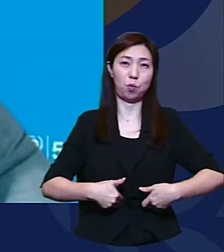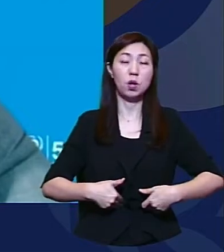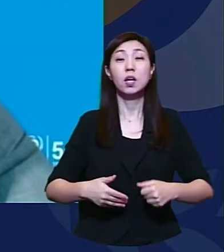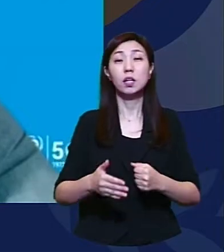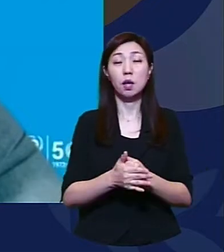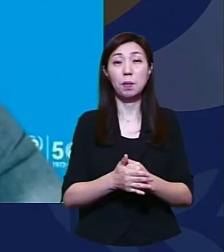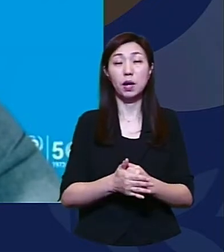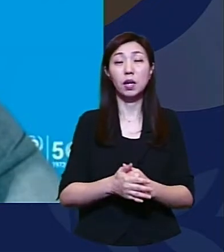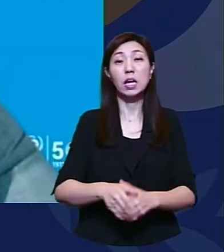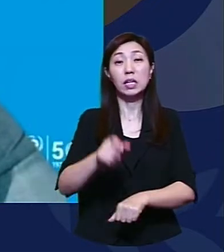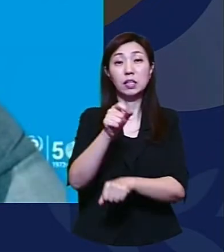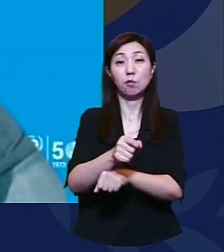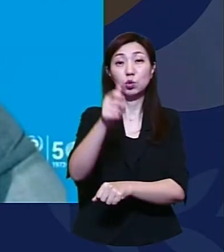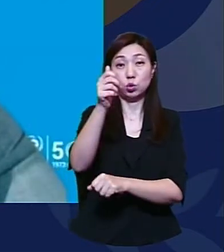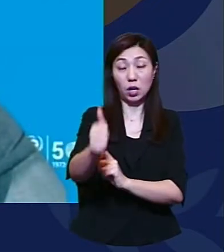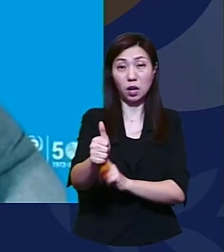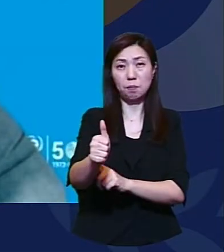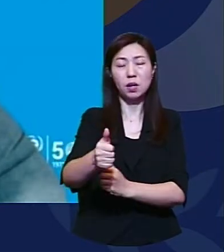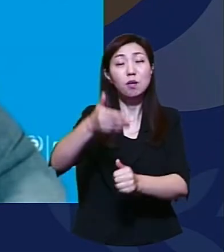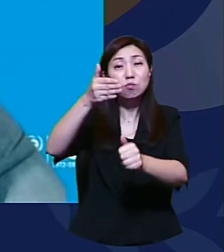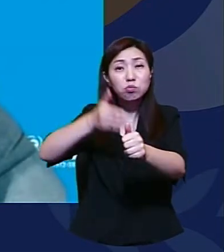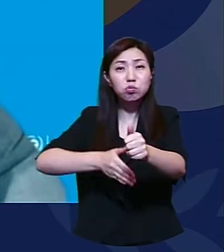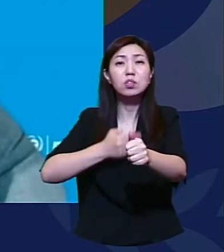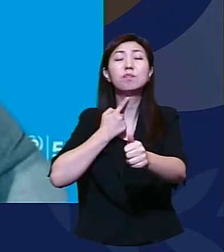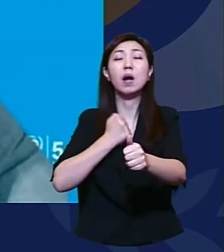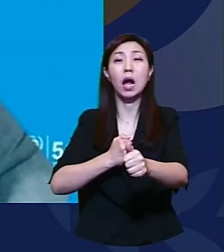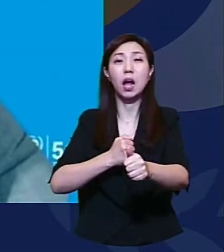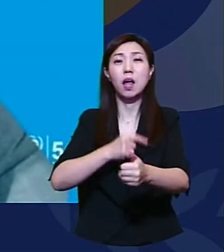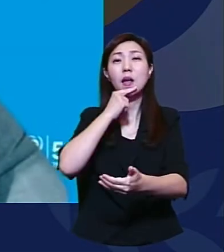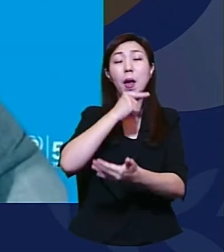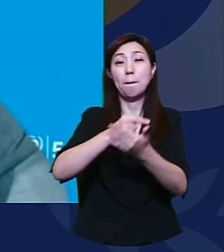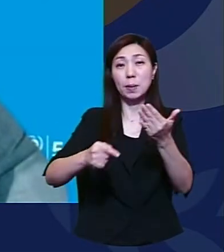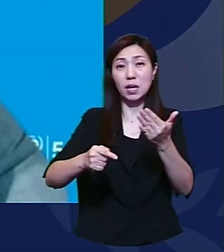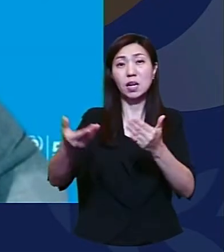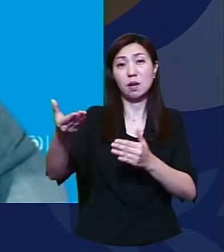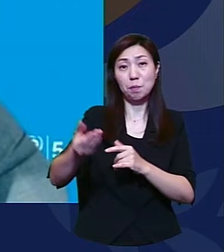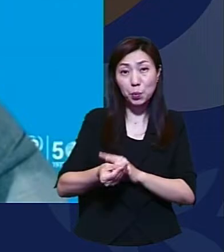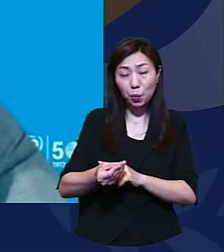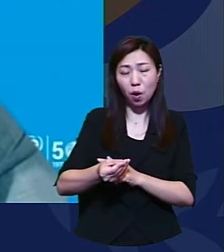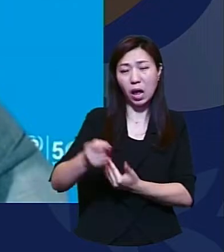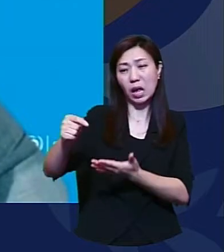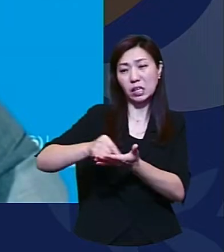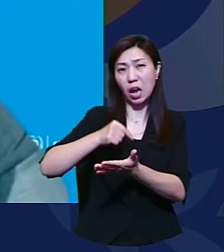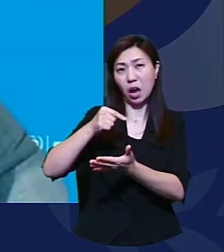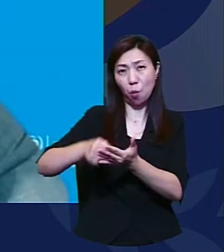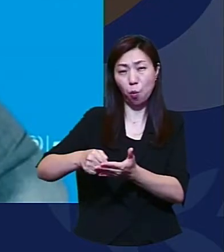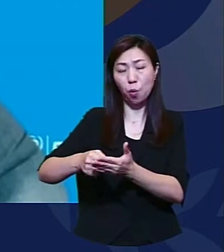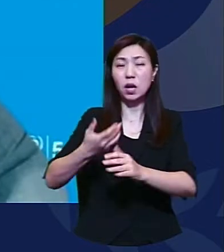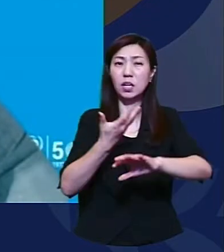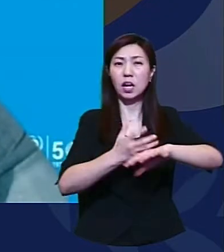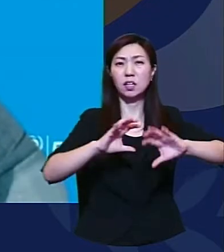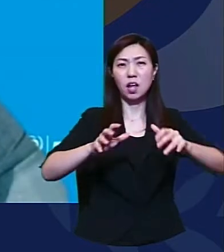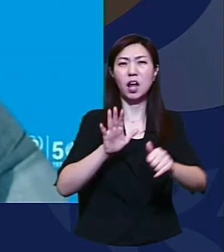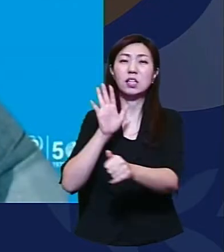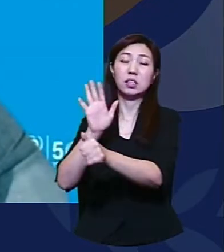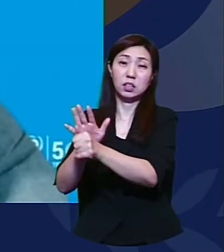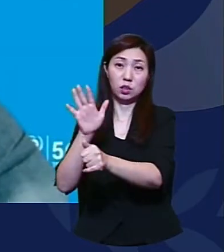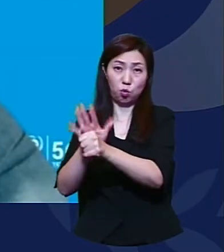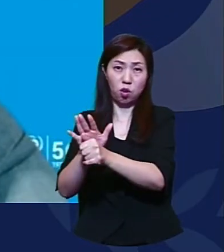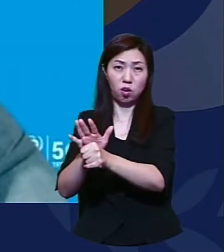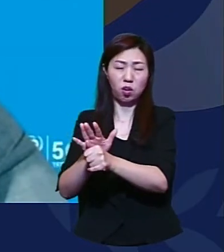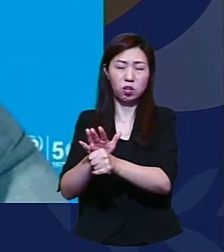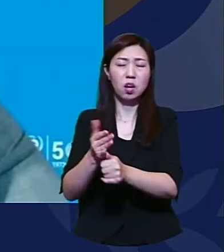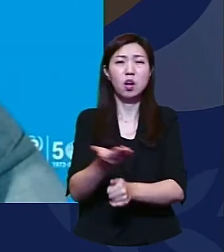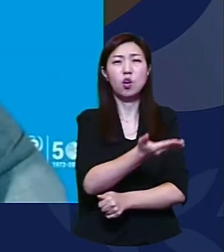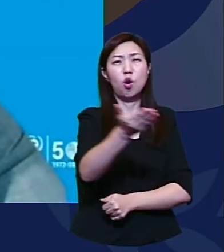calls for debt forgiveness and generous foreign aid programs. Generous grants and